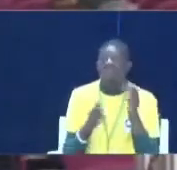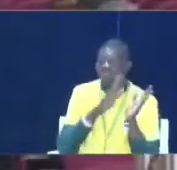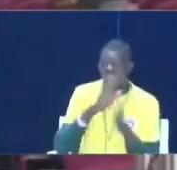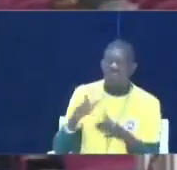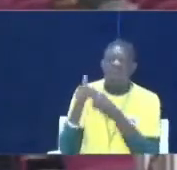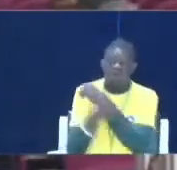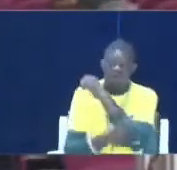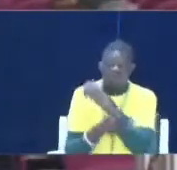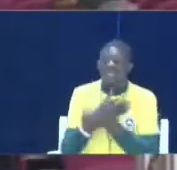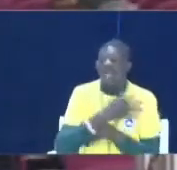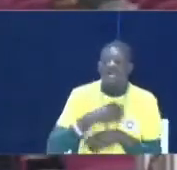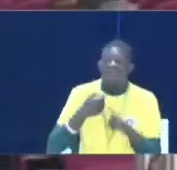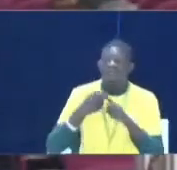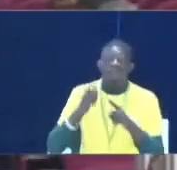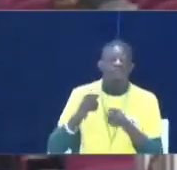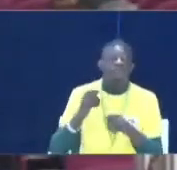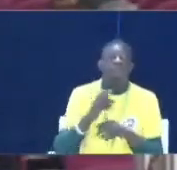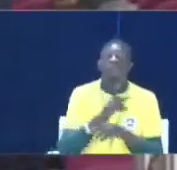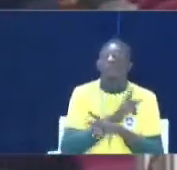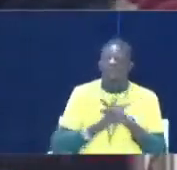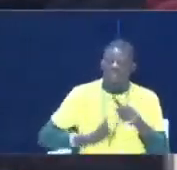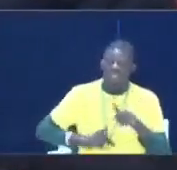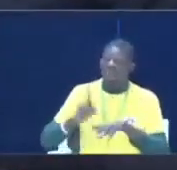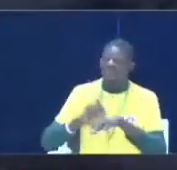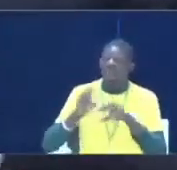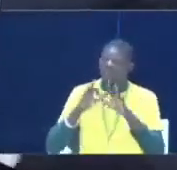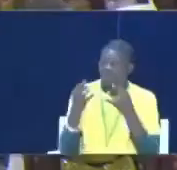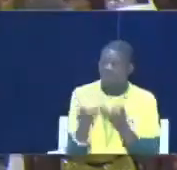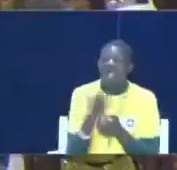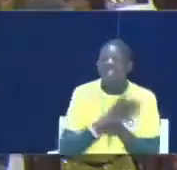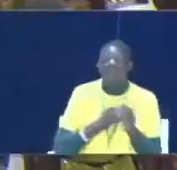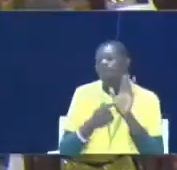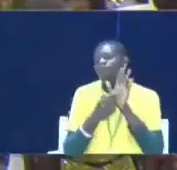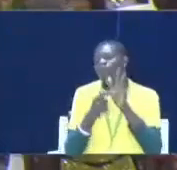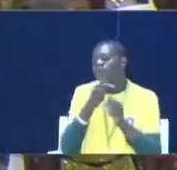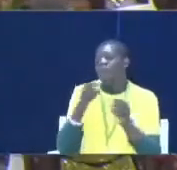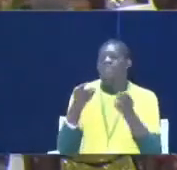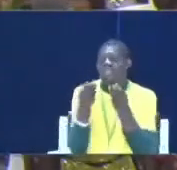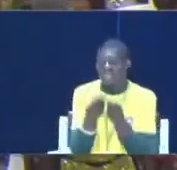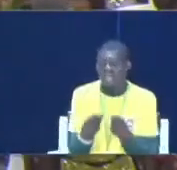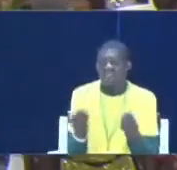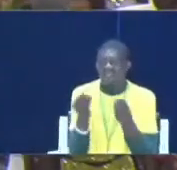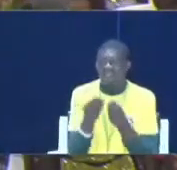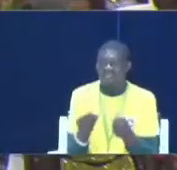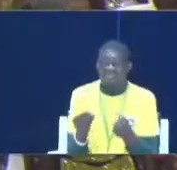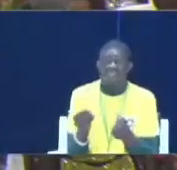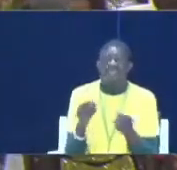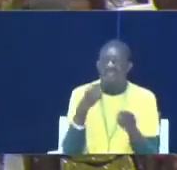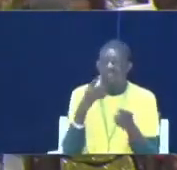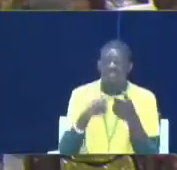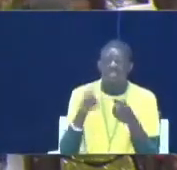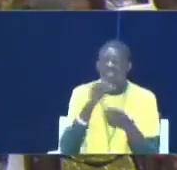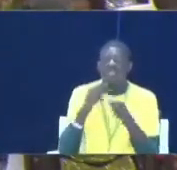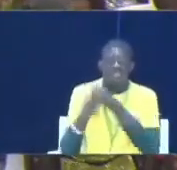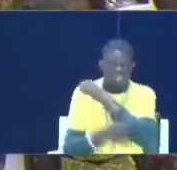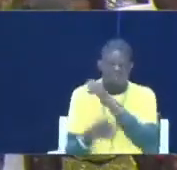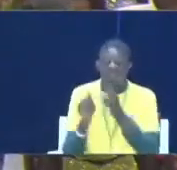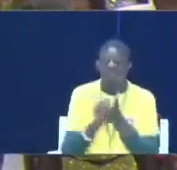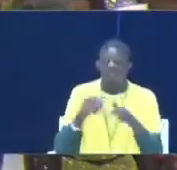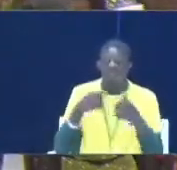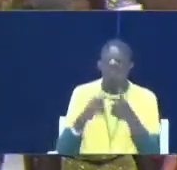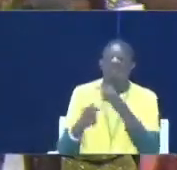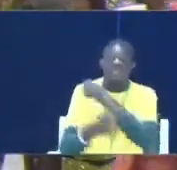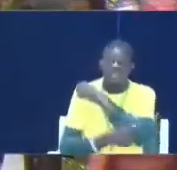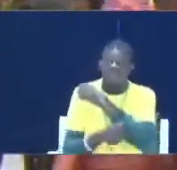and from thy kindred, and I will show you a land. He also told Abraham that he will give him a land